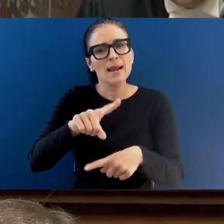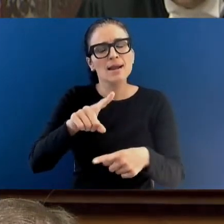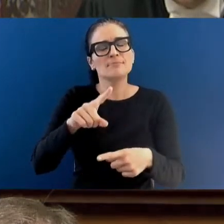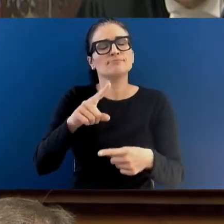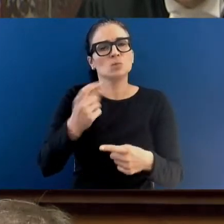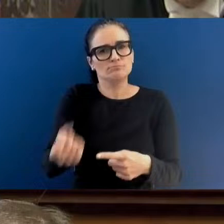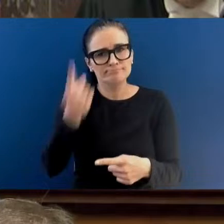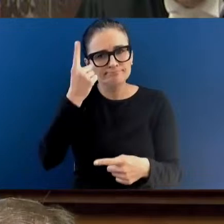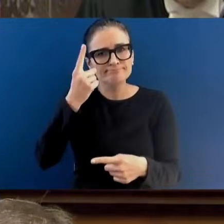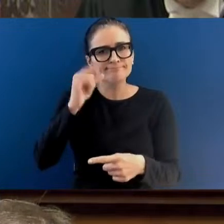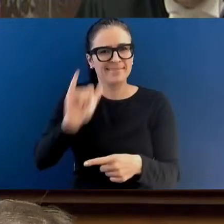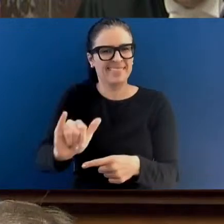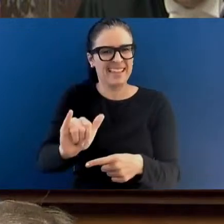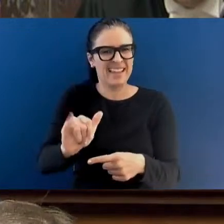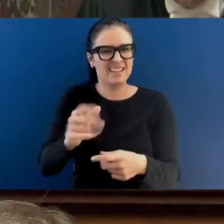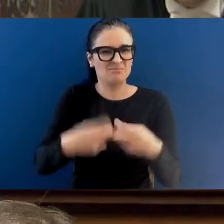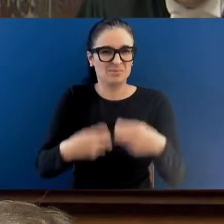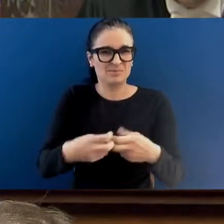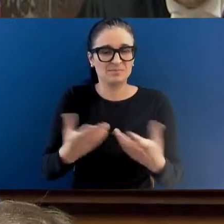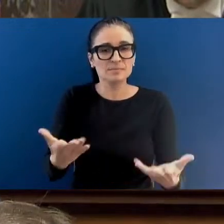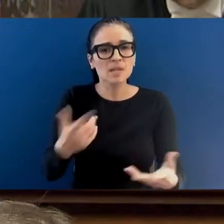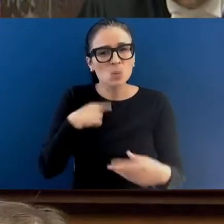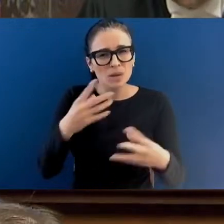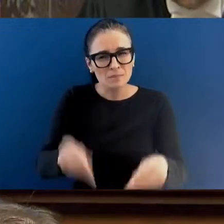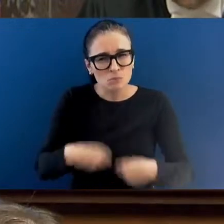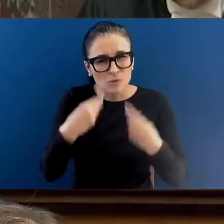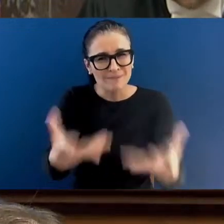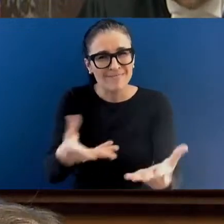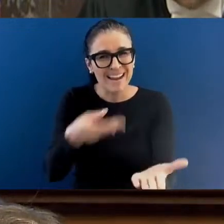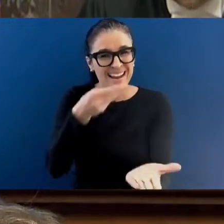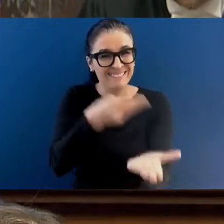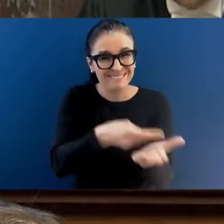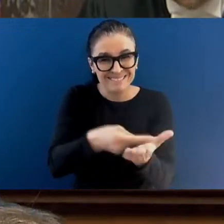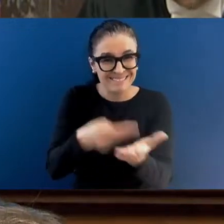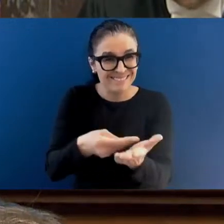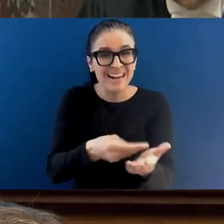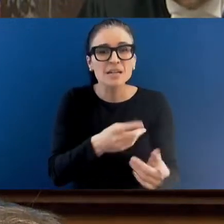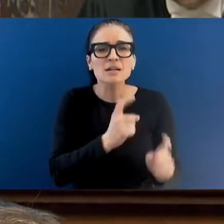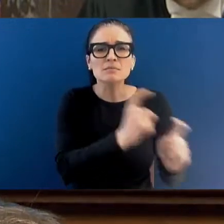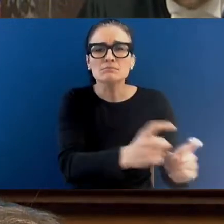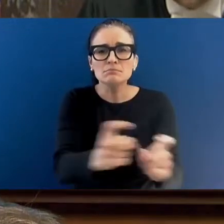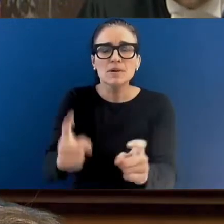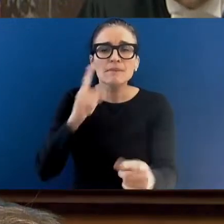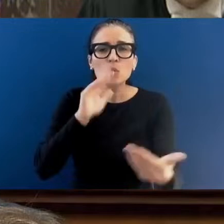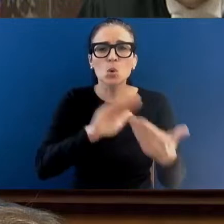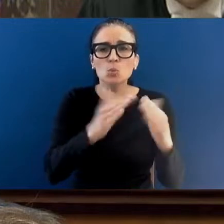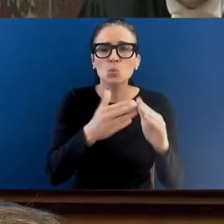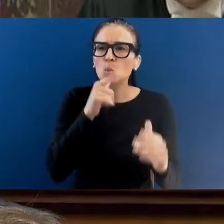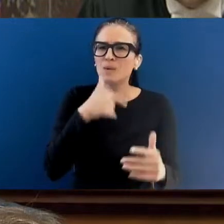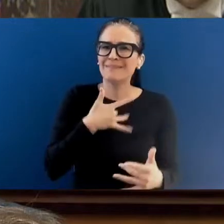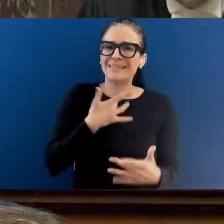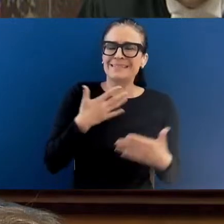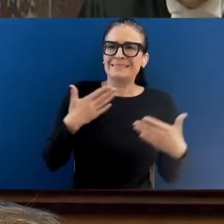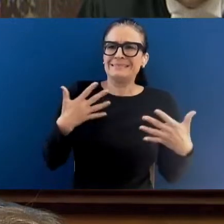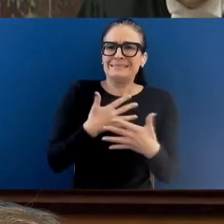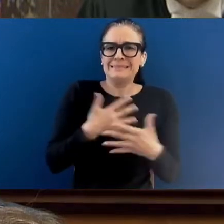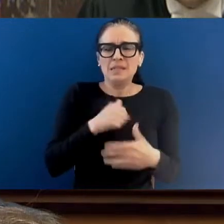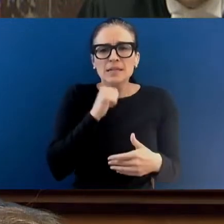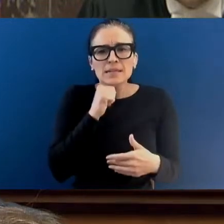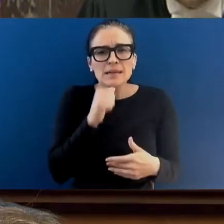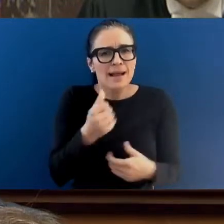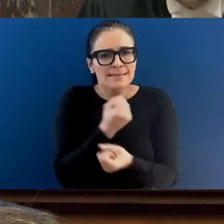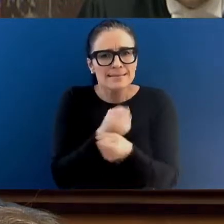front lines of rising in hate, whether it's launching a racist incident helpline, which is a new tool for people to be able